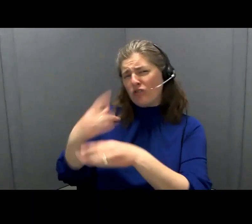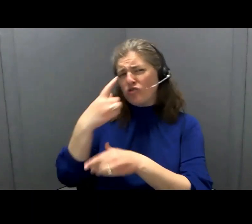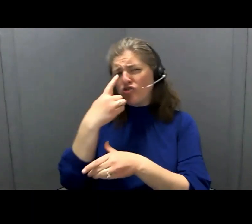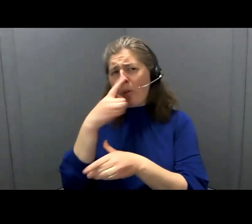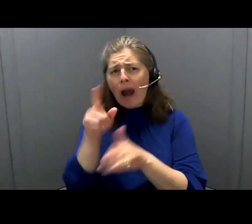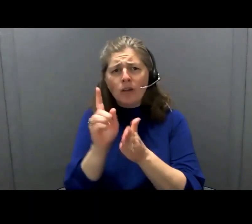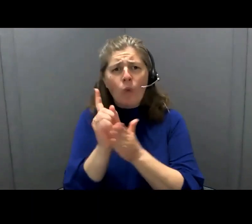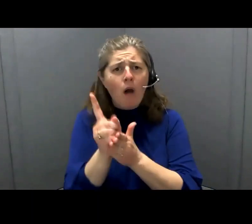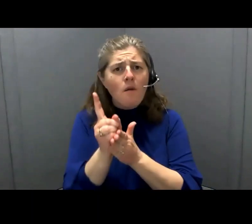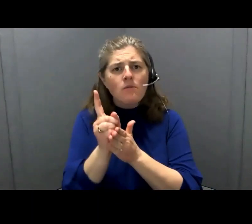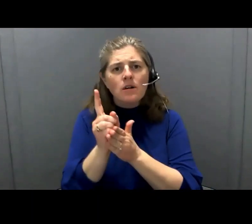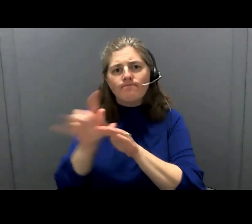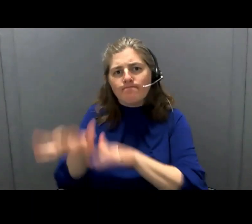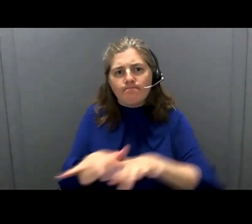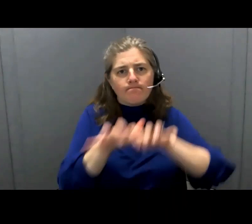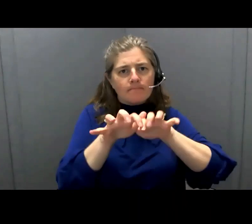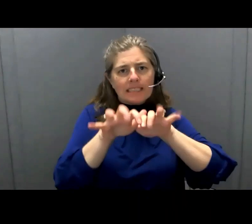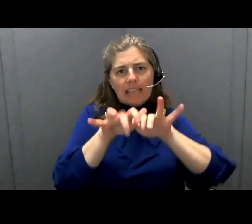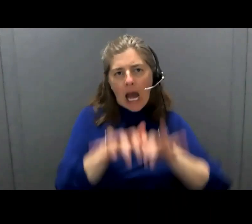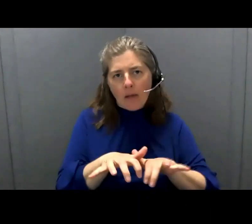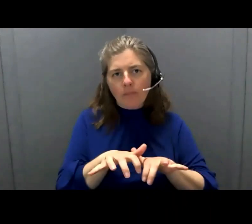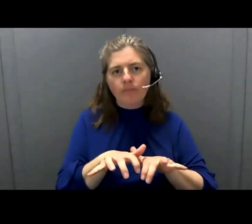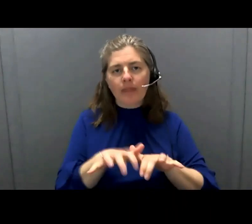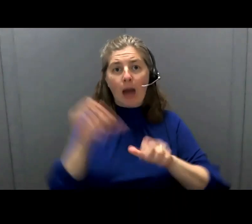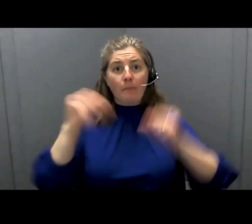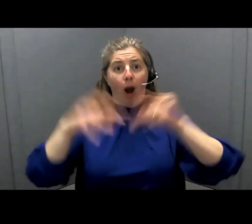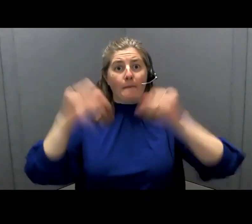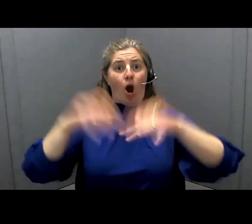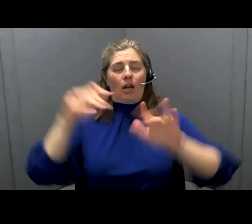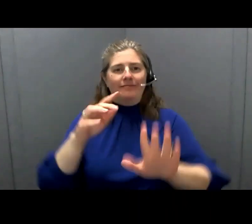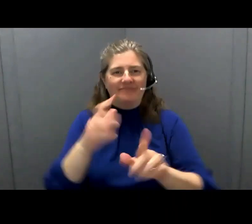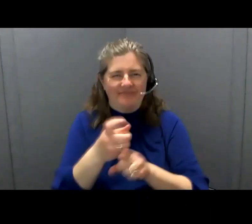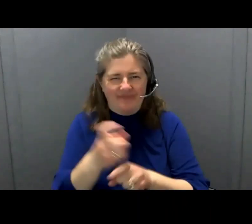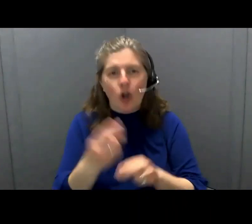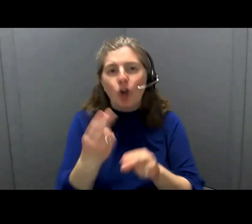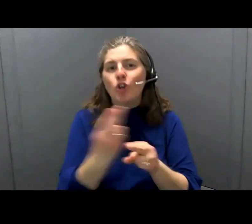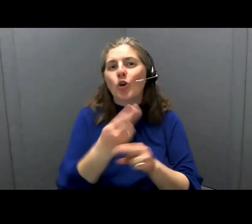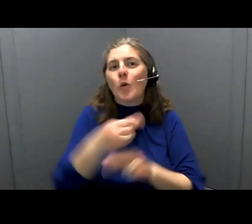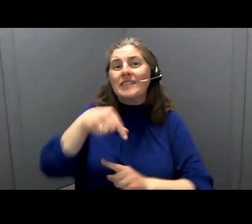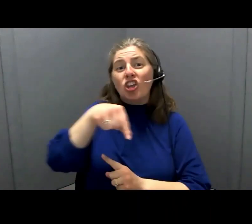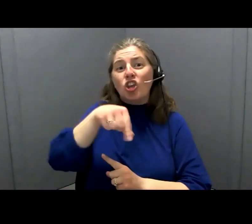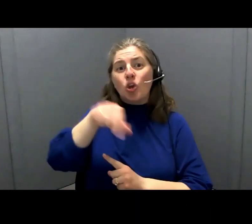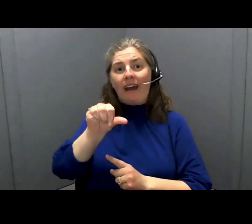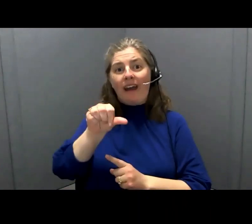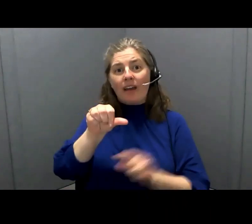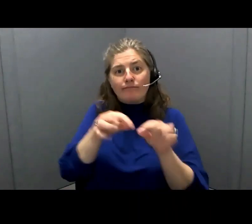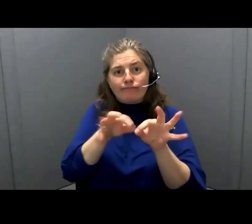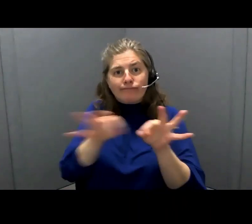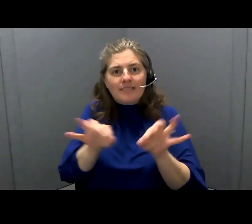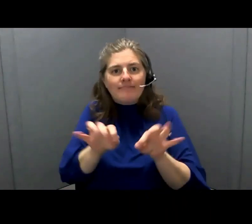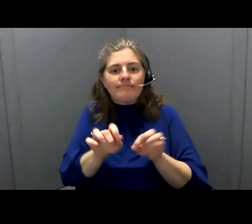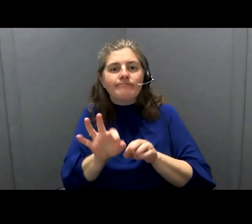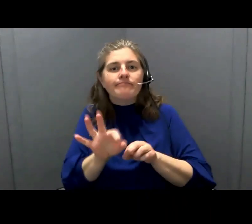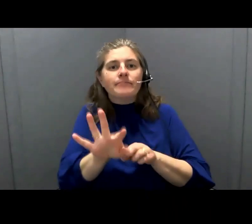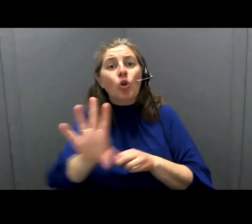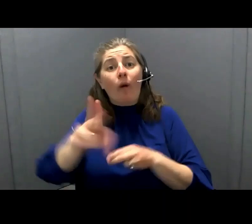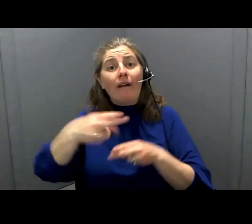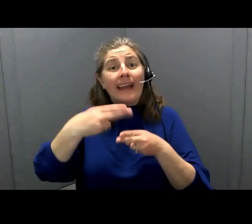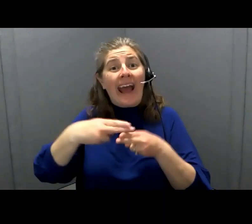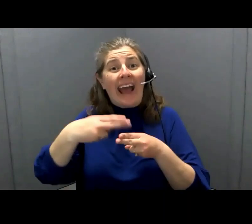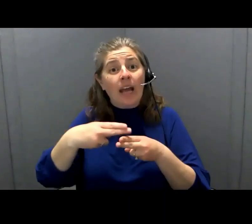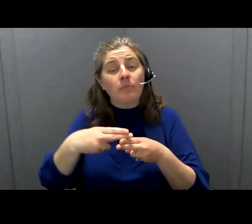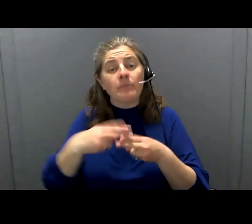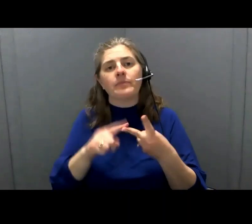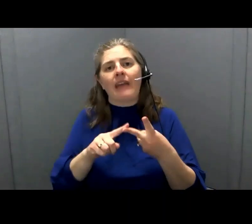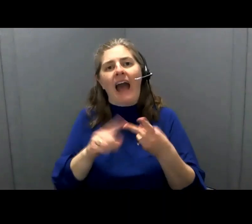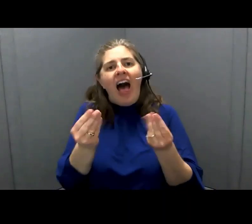a moment and bombard, I'm just kidding, use the question answer just to pop in your name and